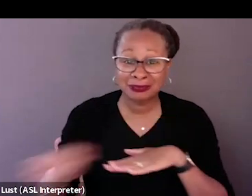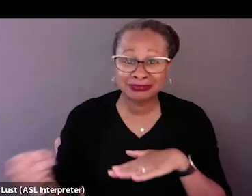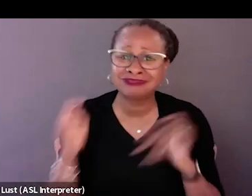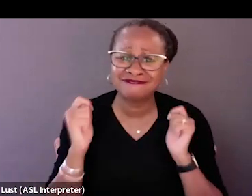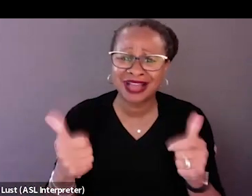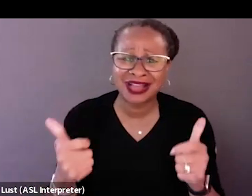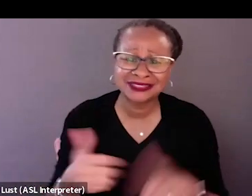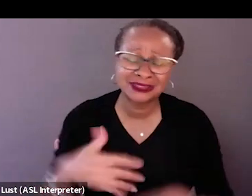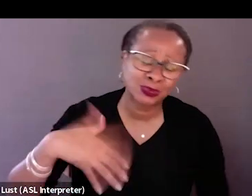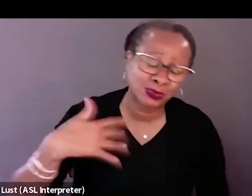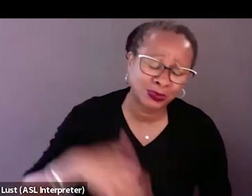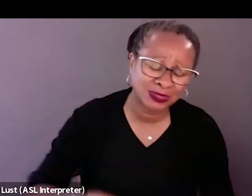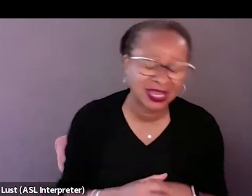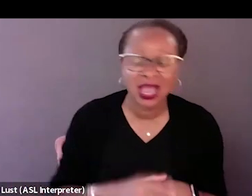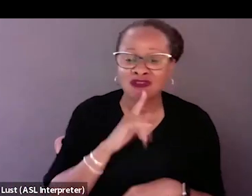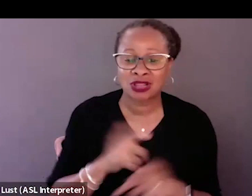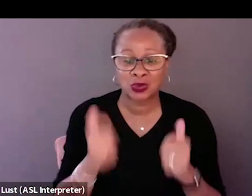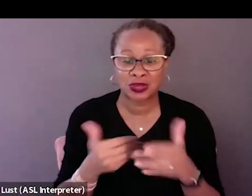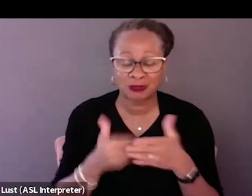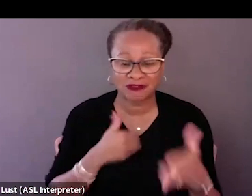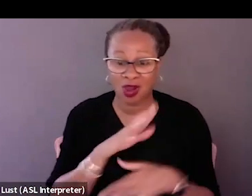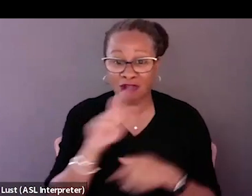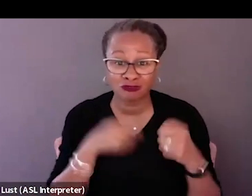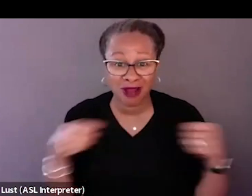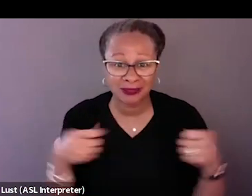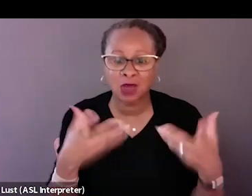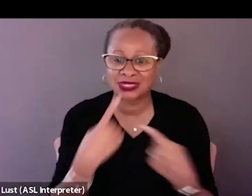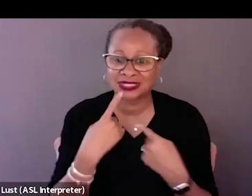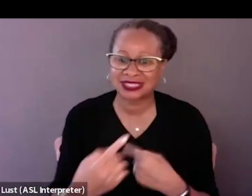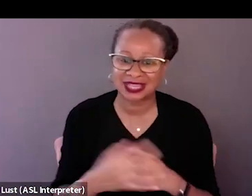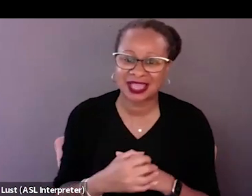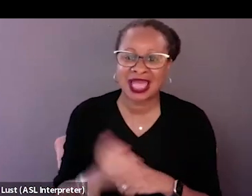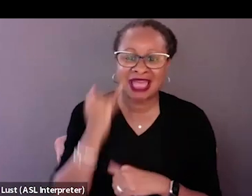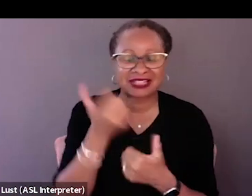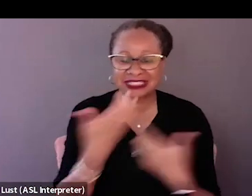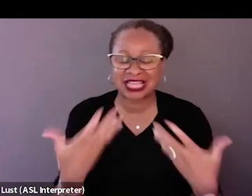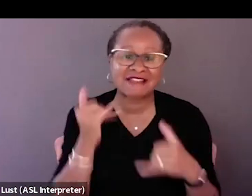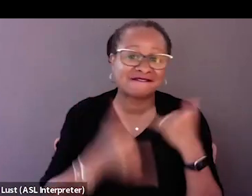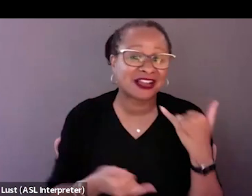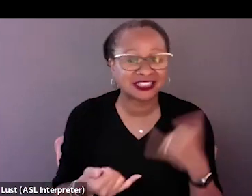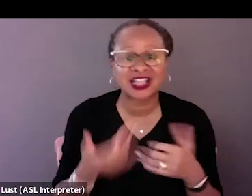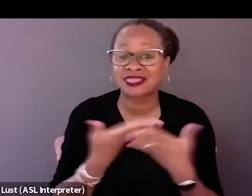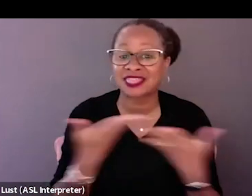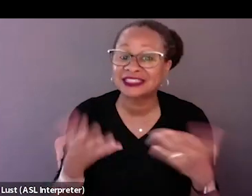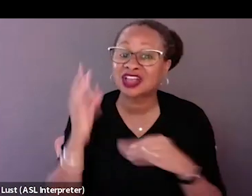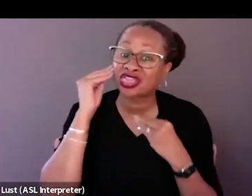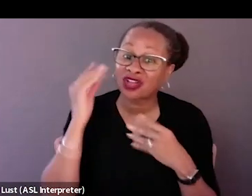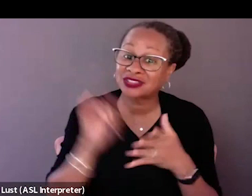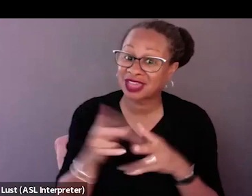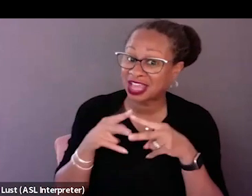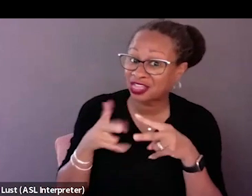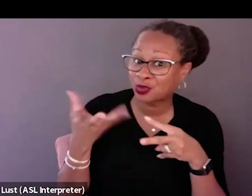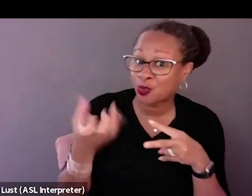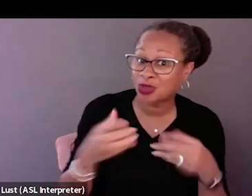so fast. I really quick before it wraps, I just want to say if there's any just like final things or thoughts that either of you want